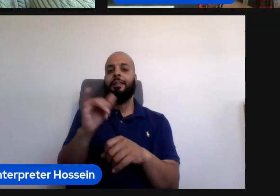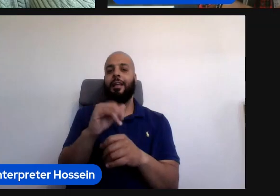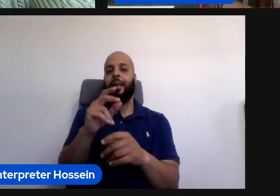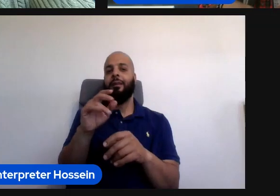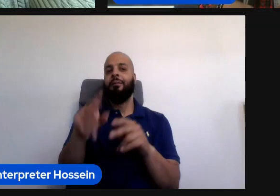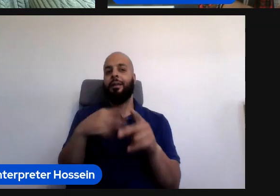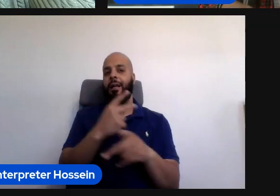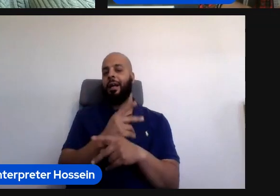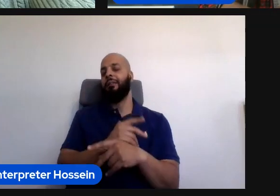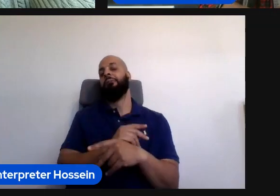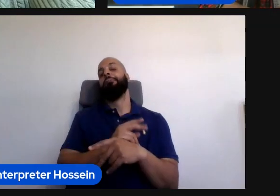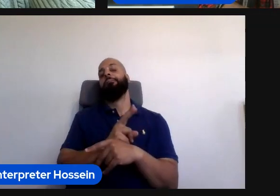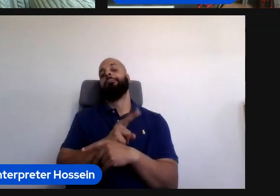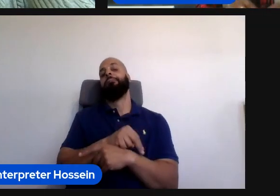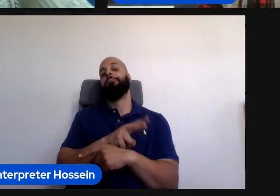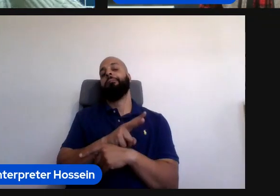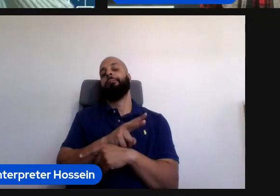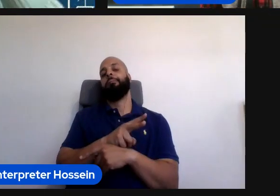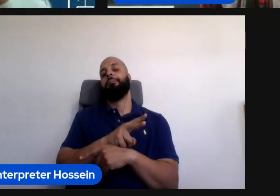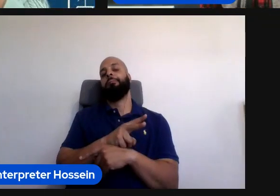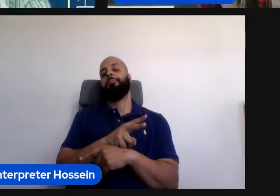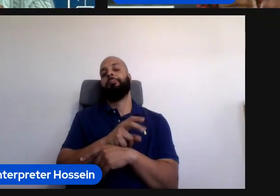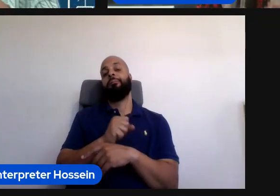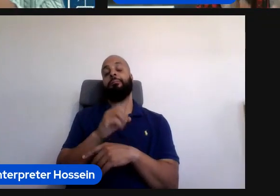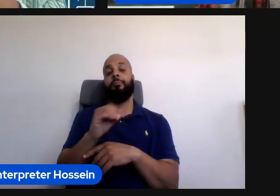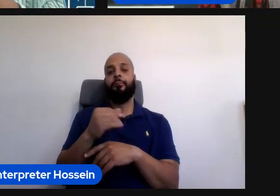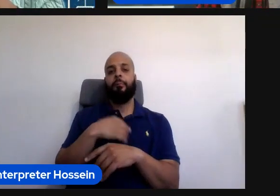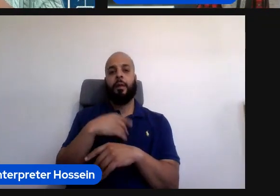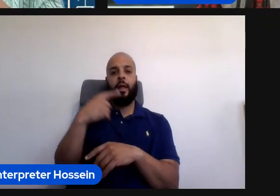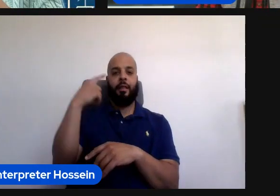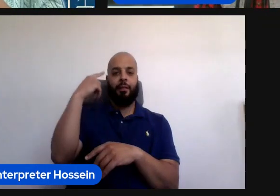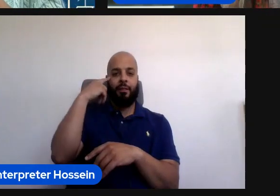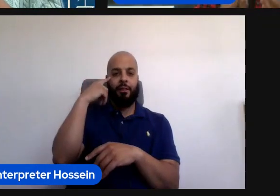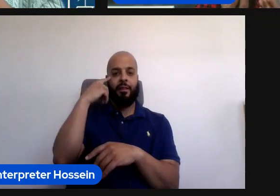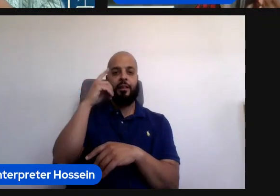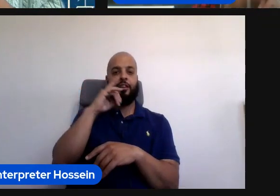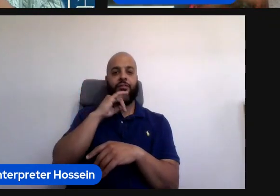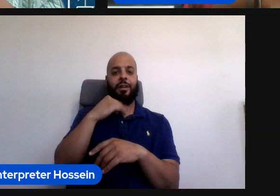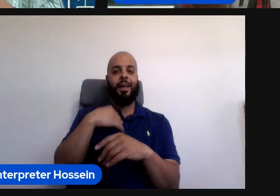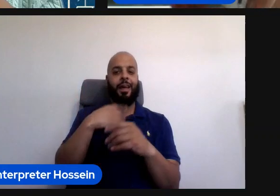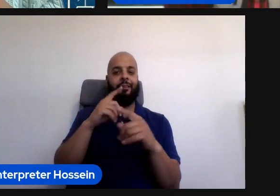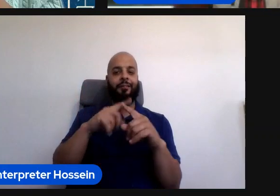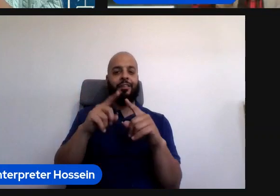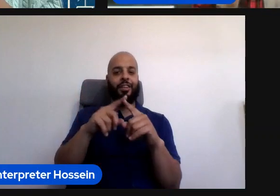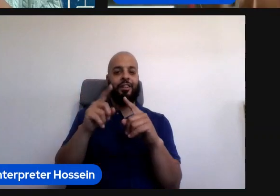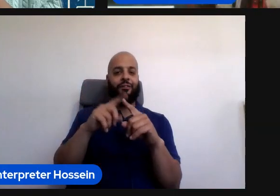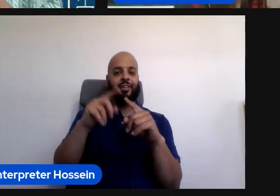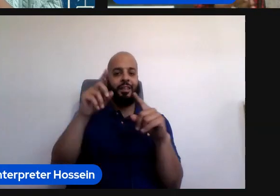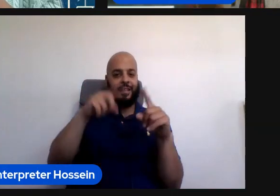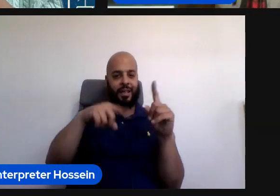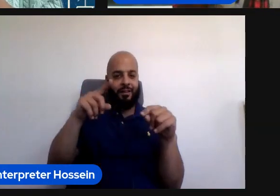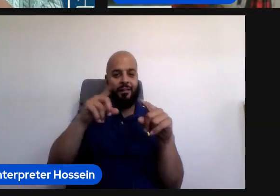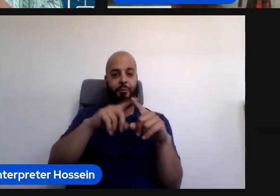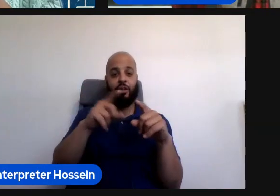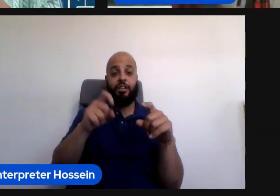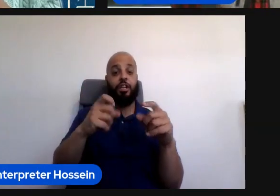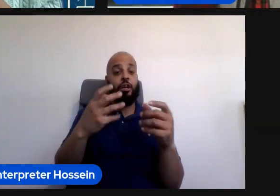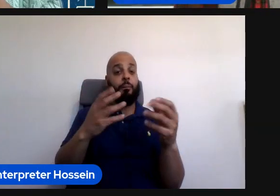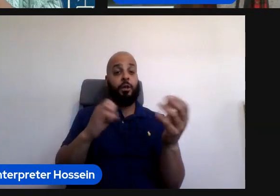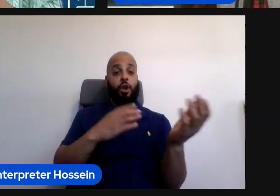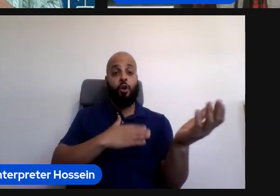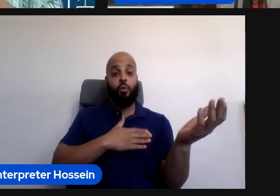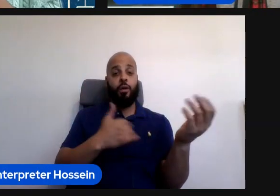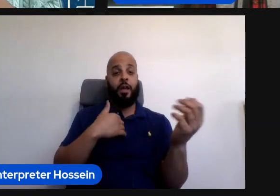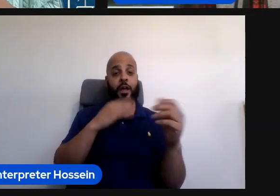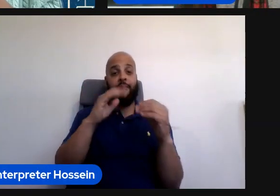eye, right? And so I think it's nuanced, and you have to be willing to have all of the conversations, because sometimes it's